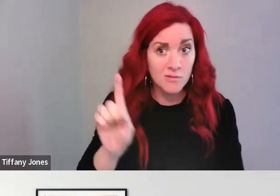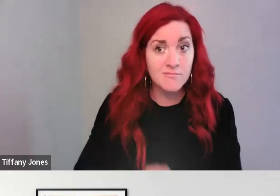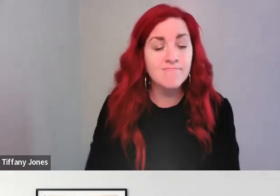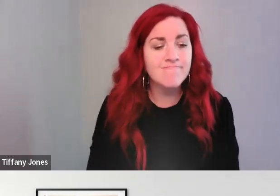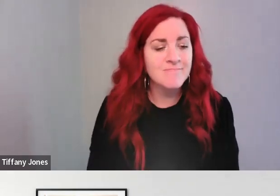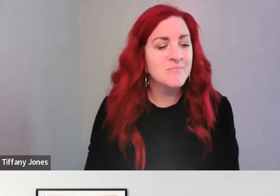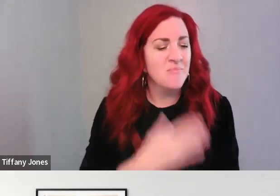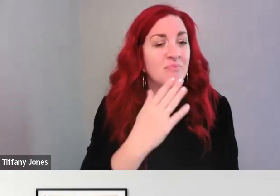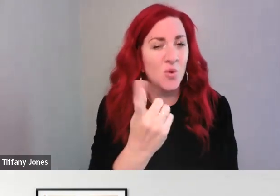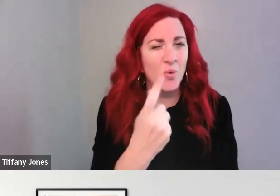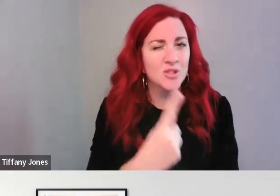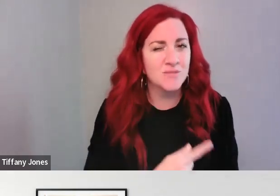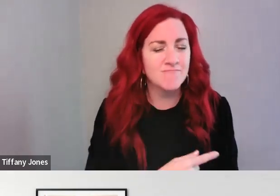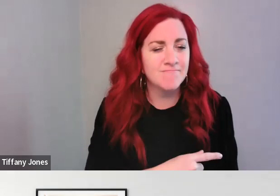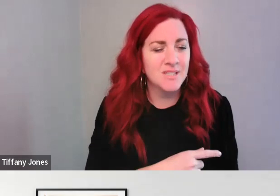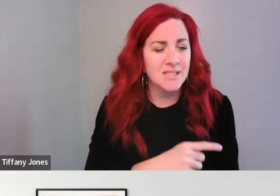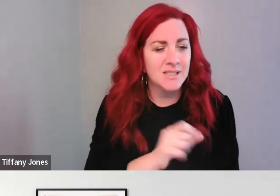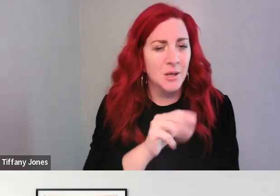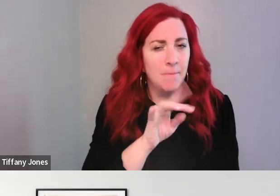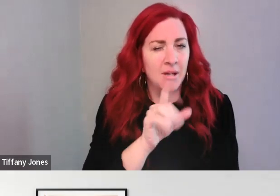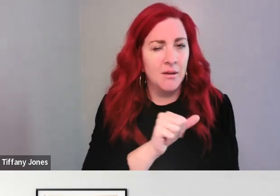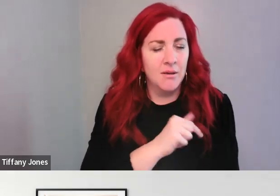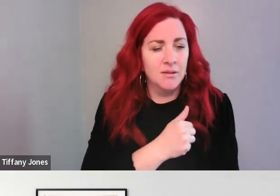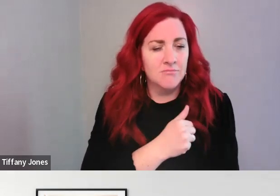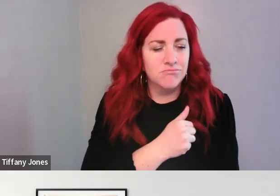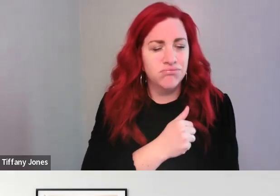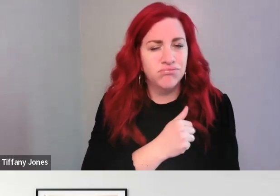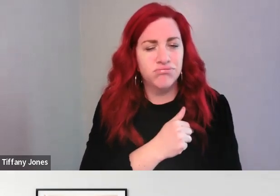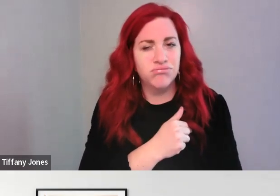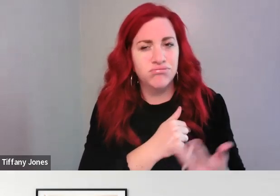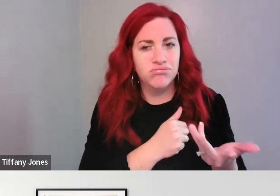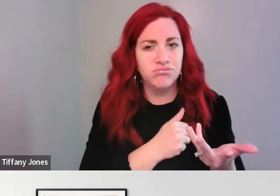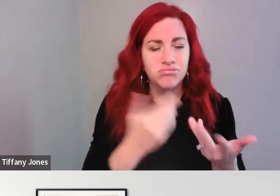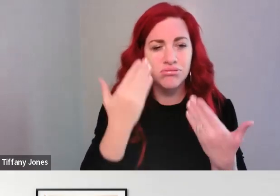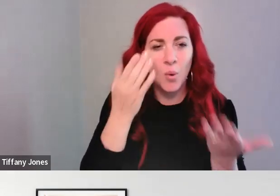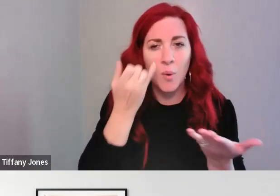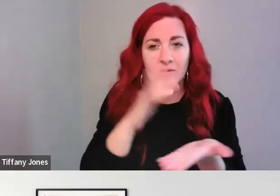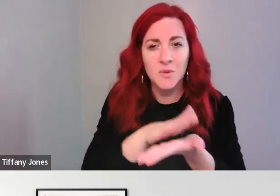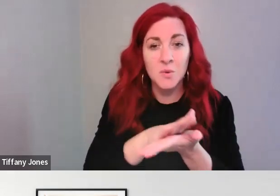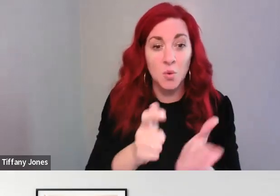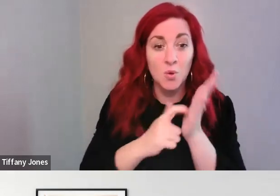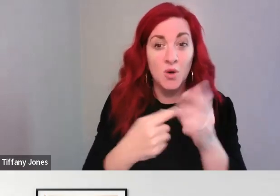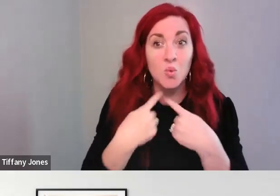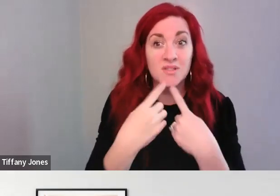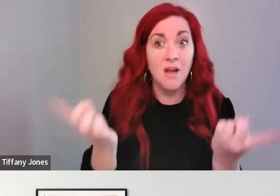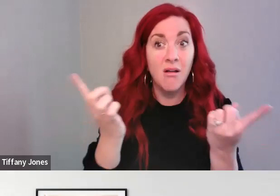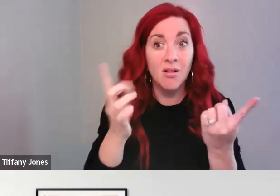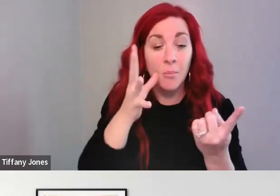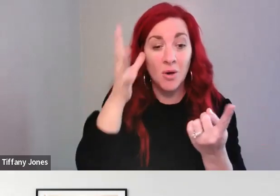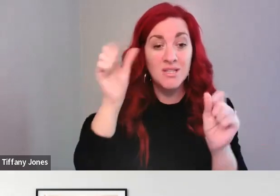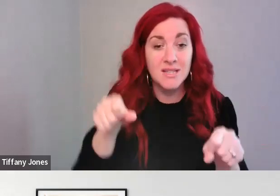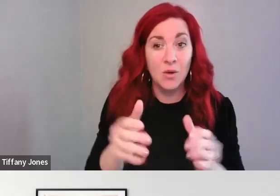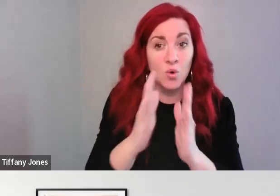It's a good question. I don't know that schools are required to tell parents they can request